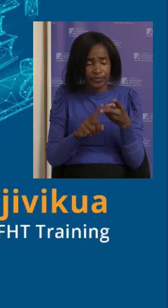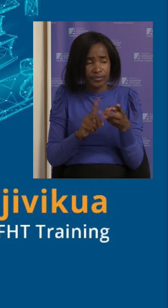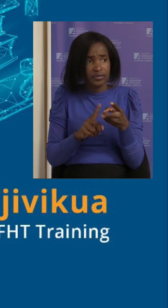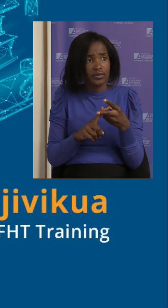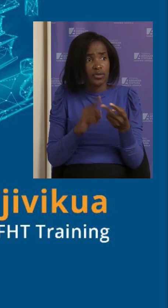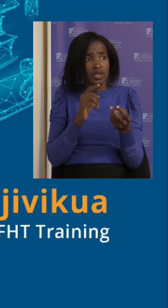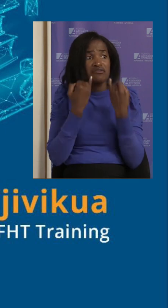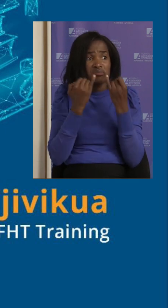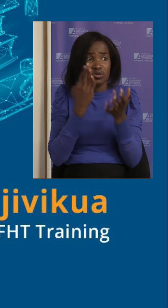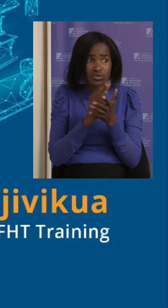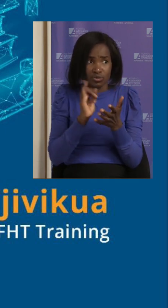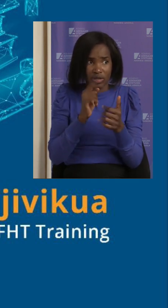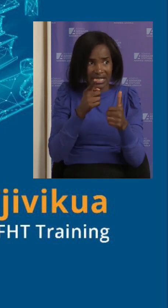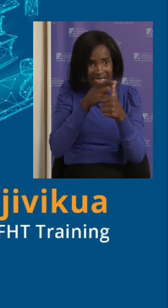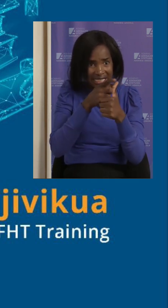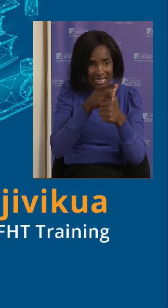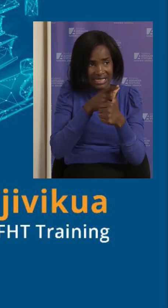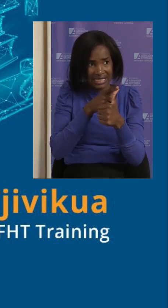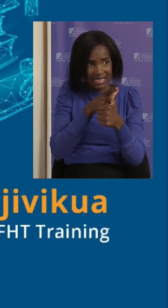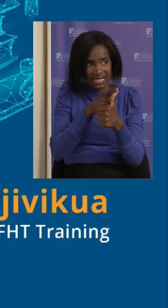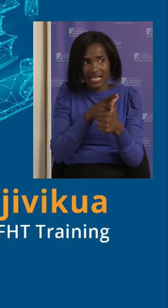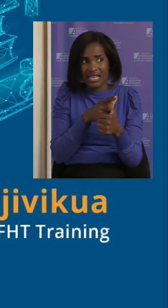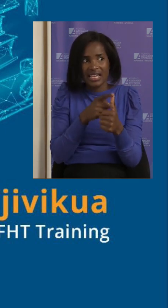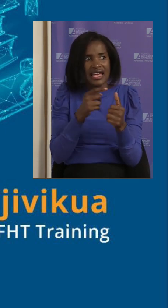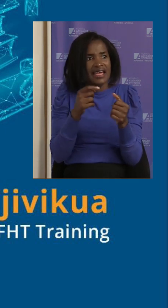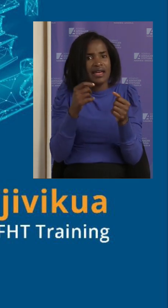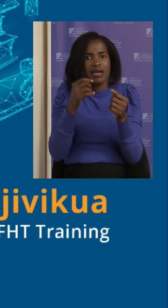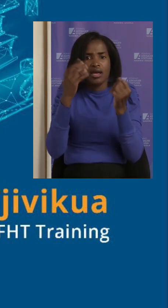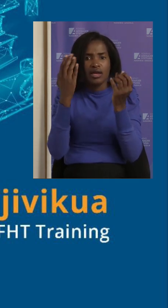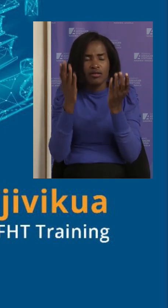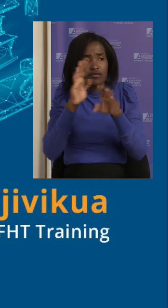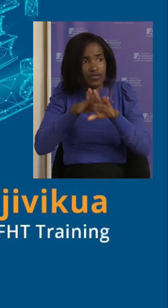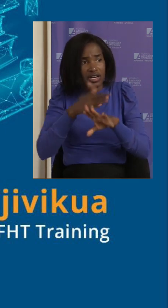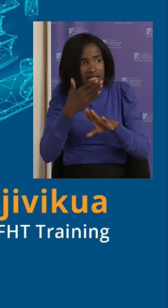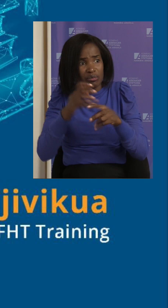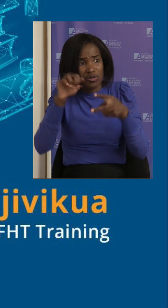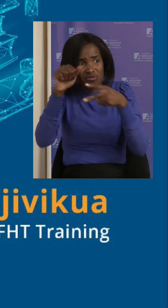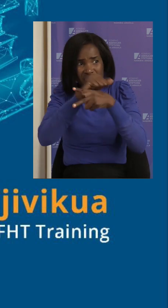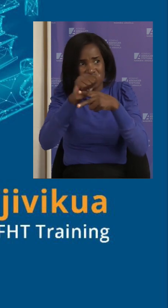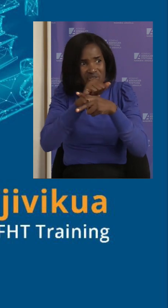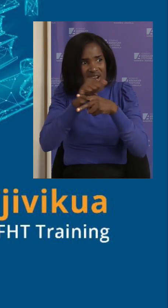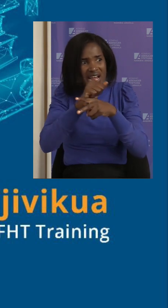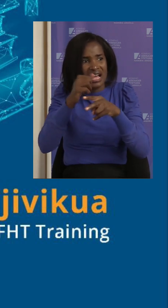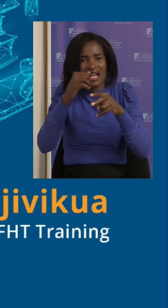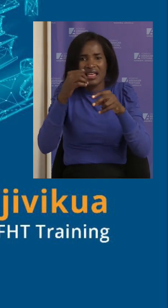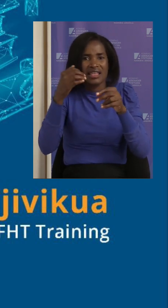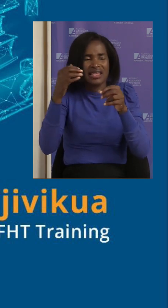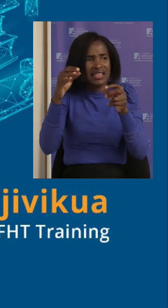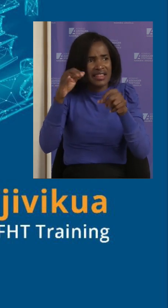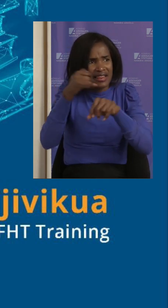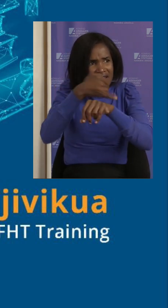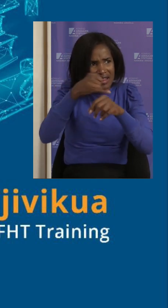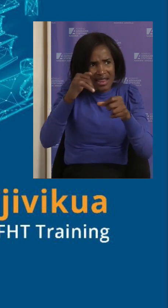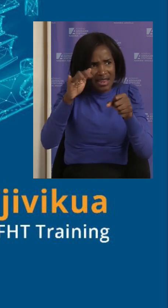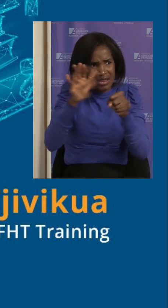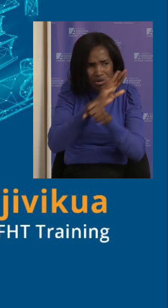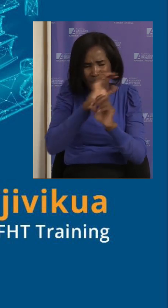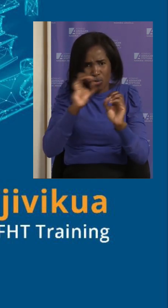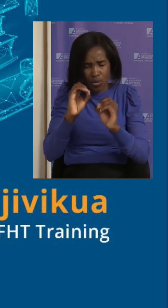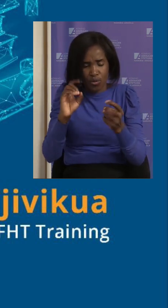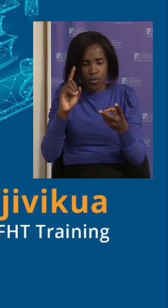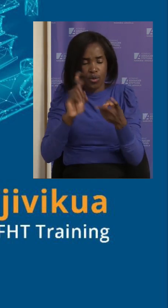also true. A, there is not sufficient space, as in the case of vocational institution, or B, as a result